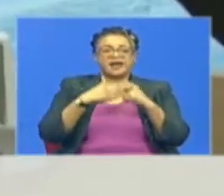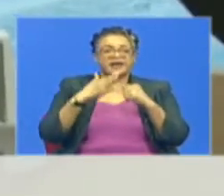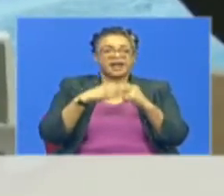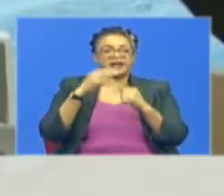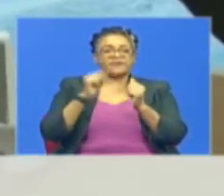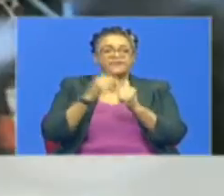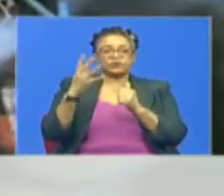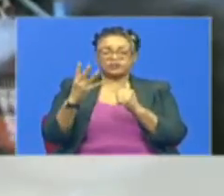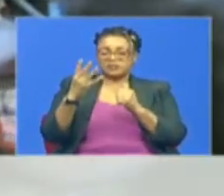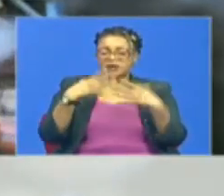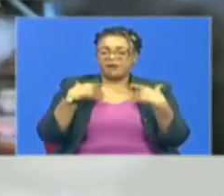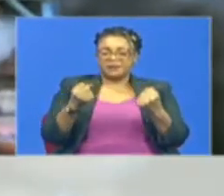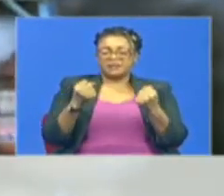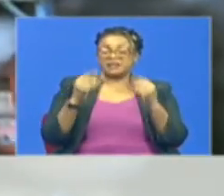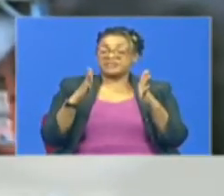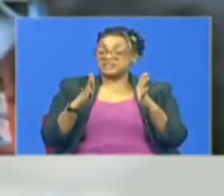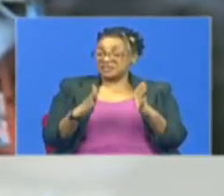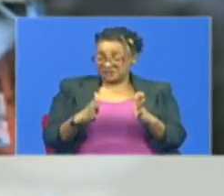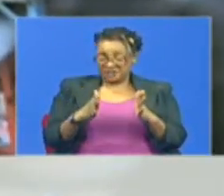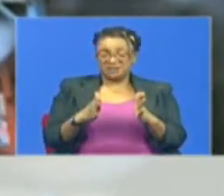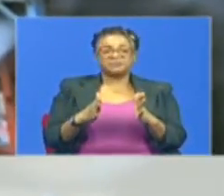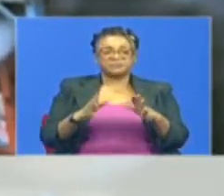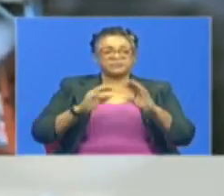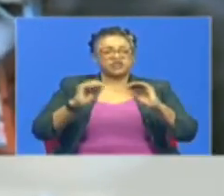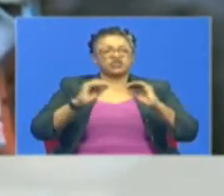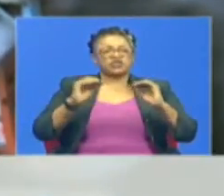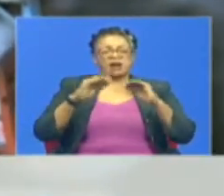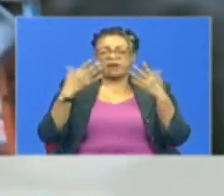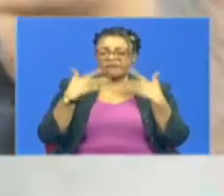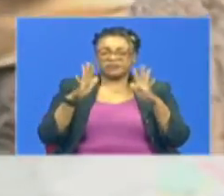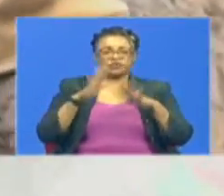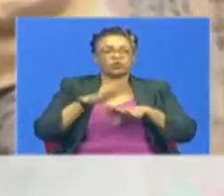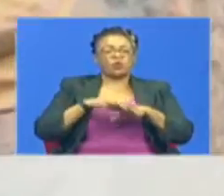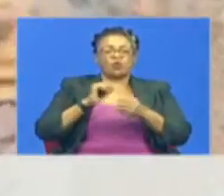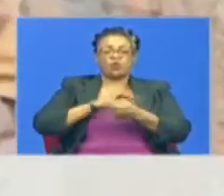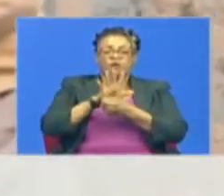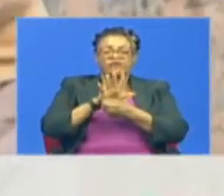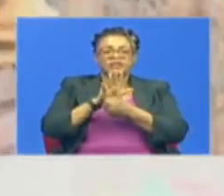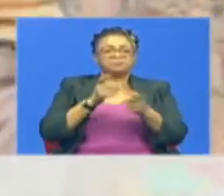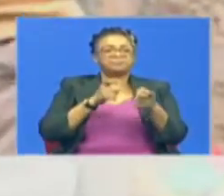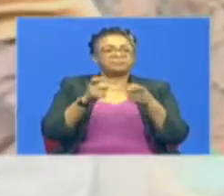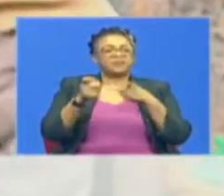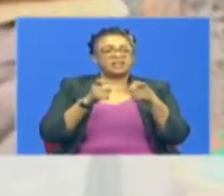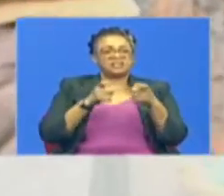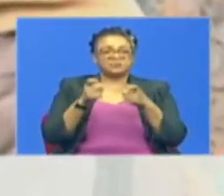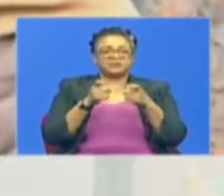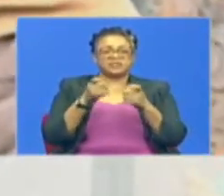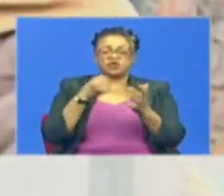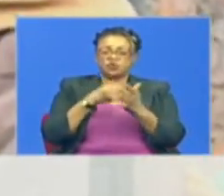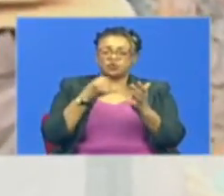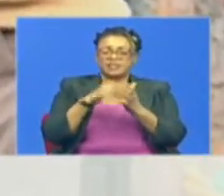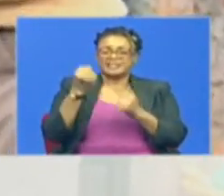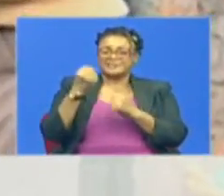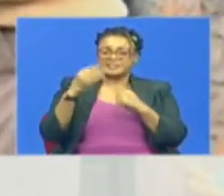16,914 health personnel had been trained on COVID-19 management, among them